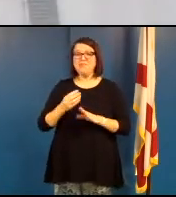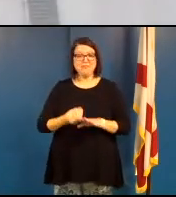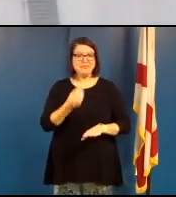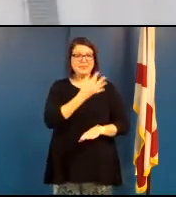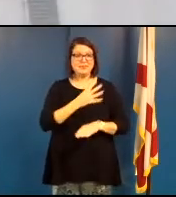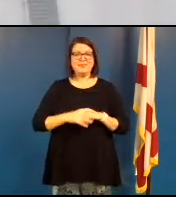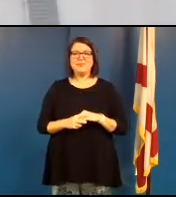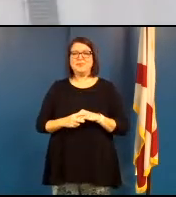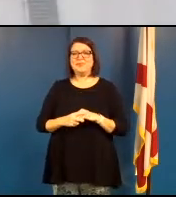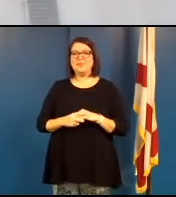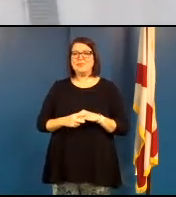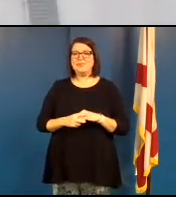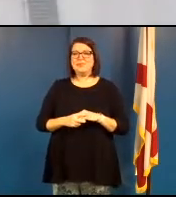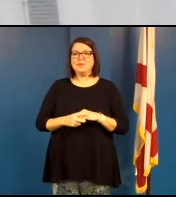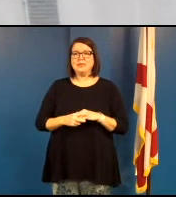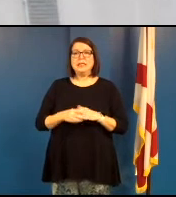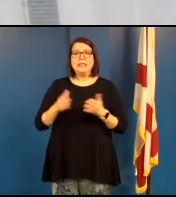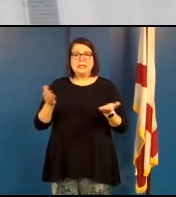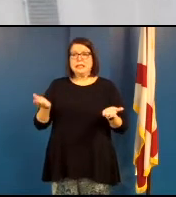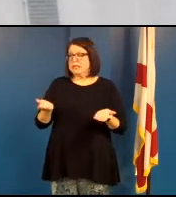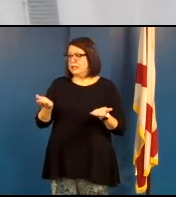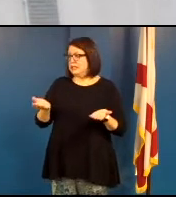So here's what we look at on what's been,